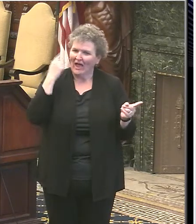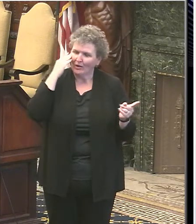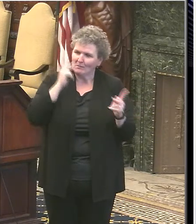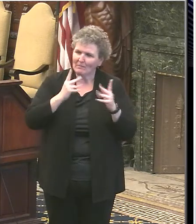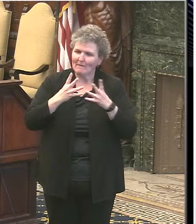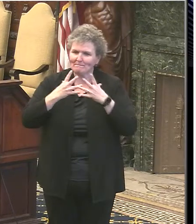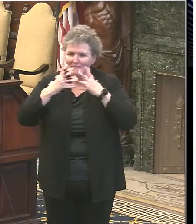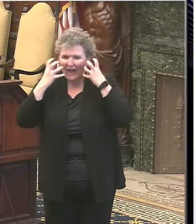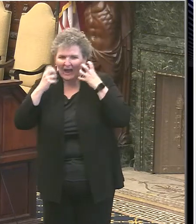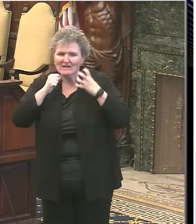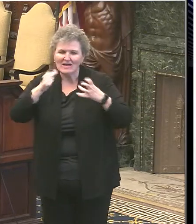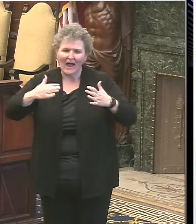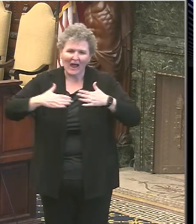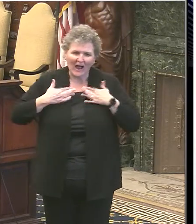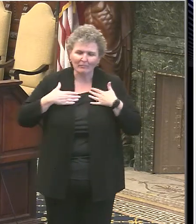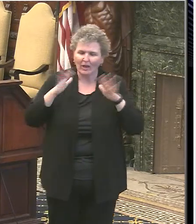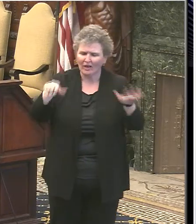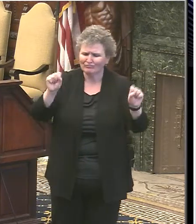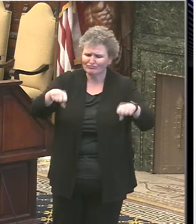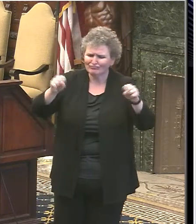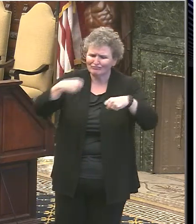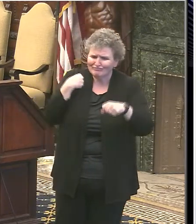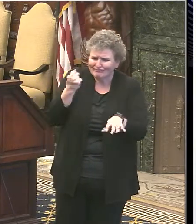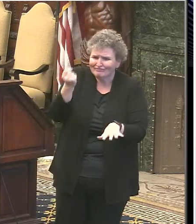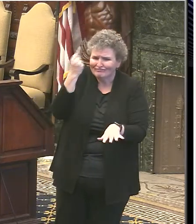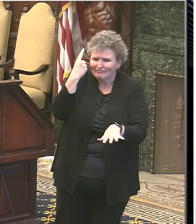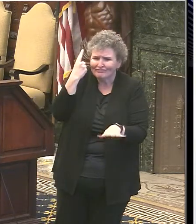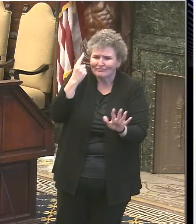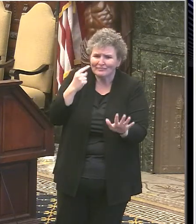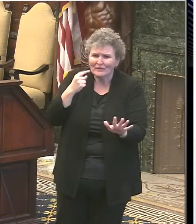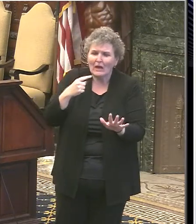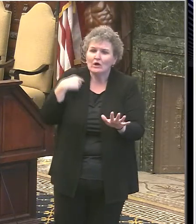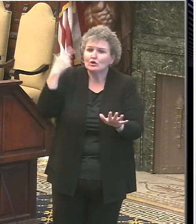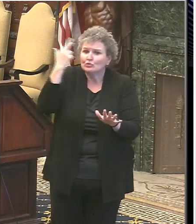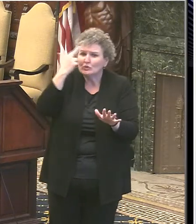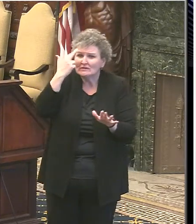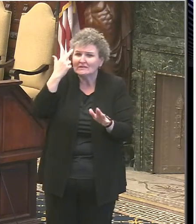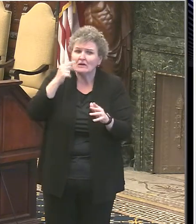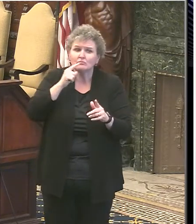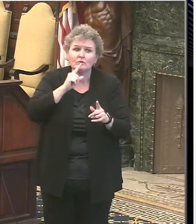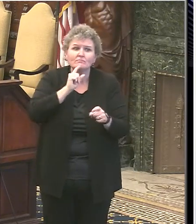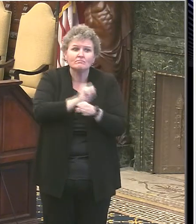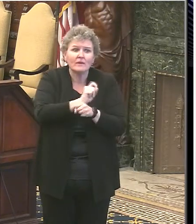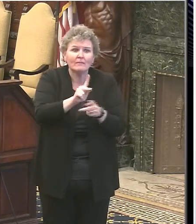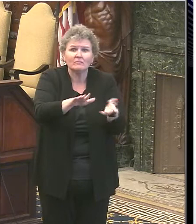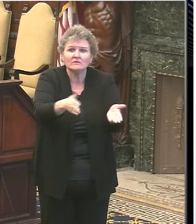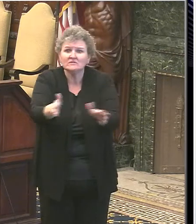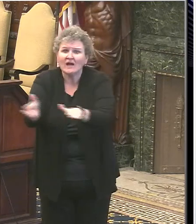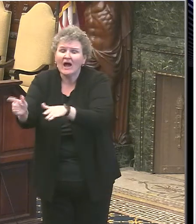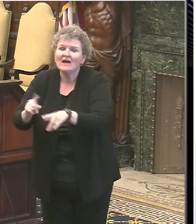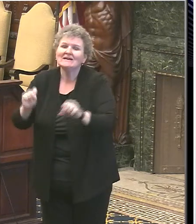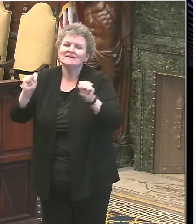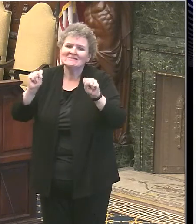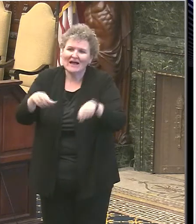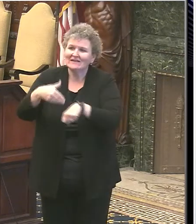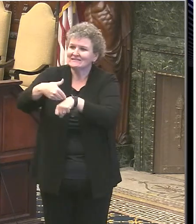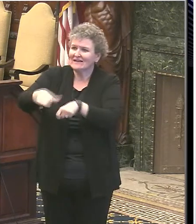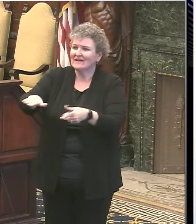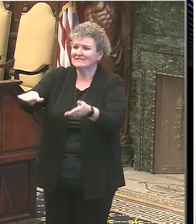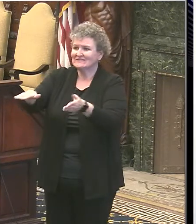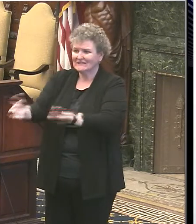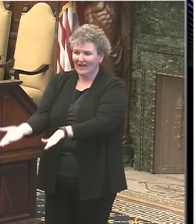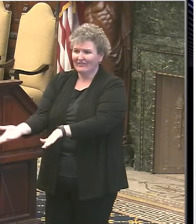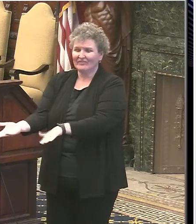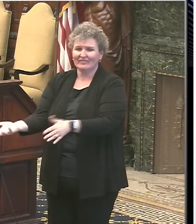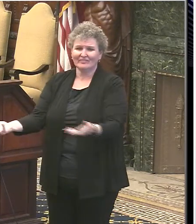that. But I do think we need to recognize how many people are dying and potentially could be dying, and that